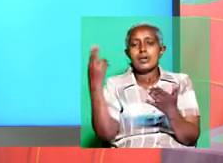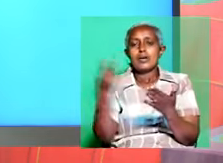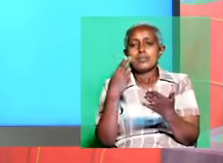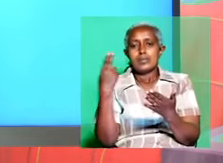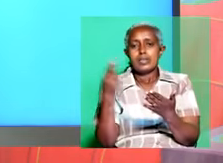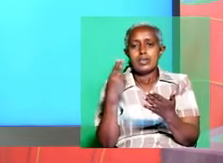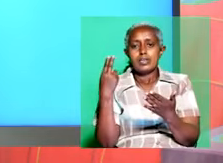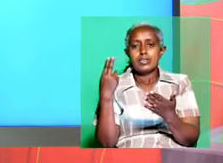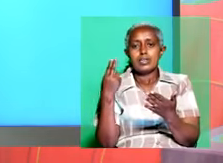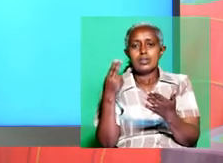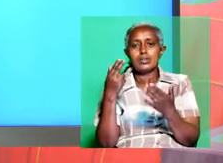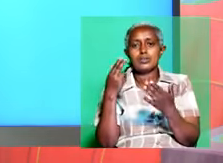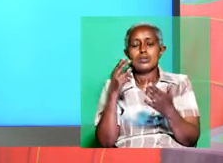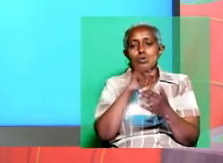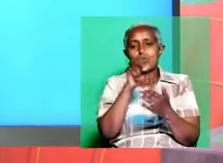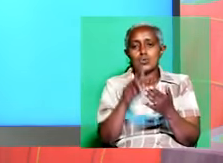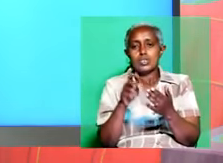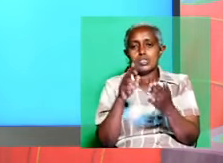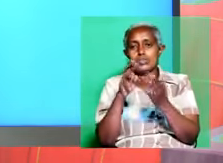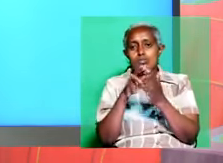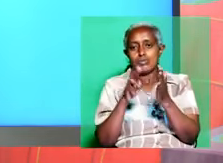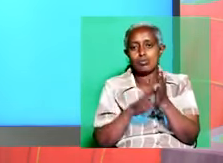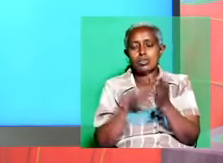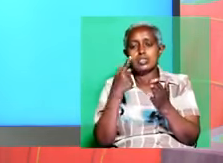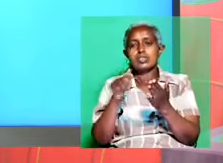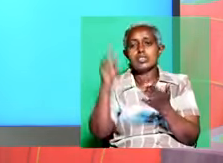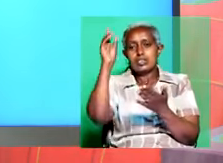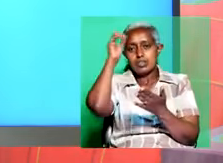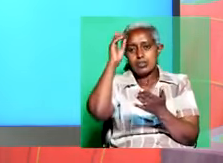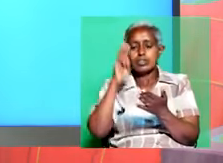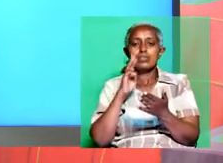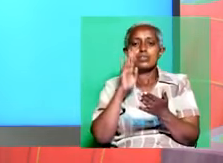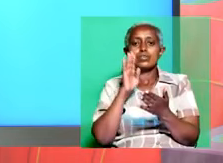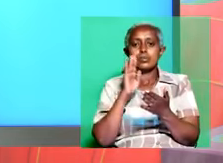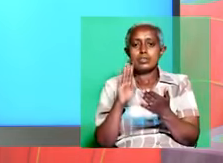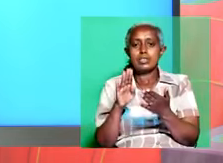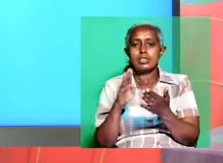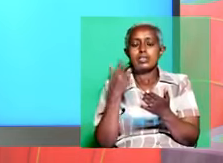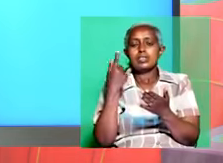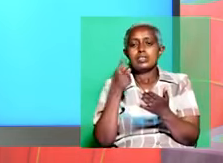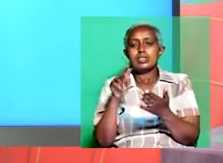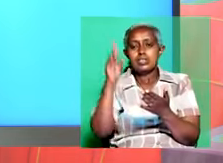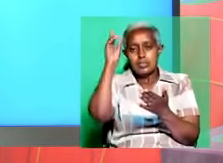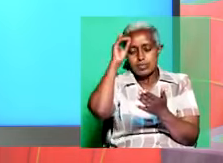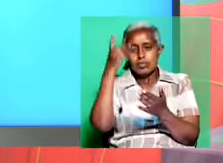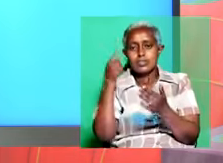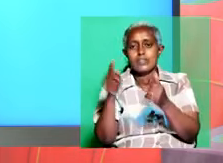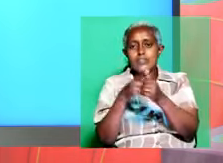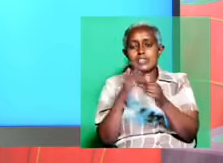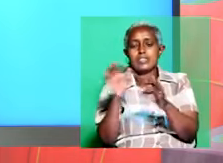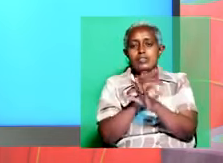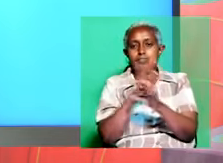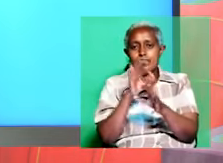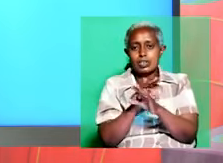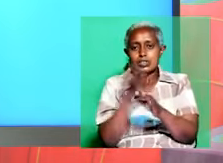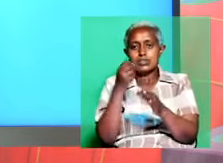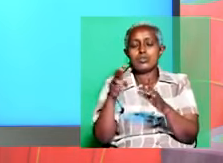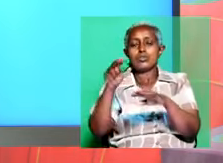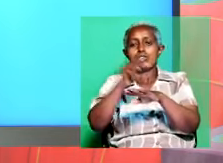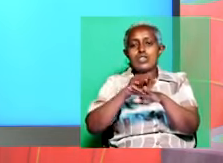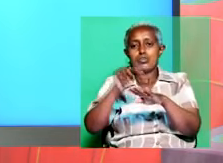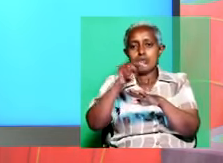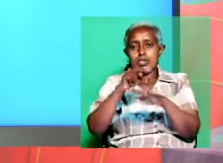applying quotient rule, the derivative will be the derivative of the first function or the